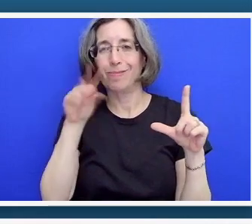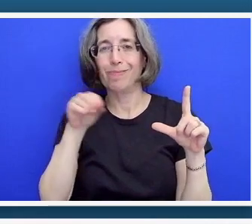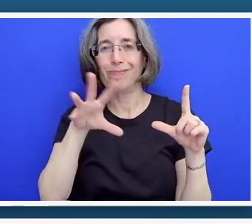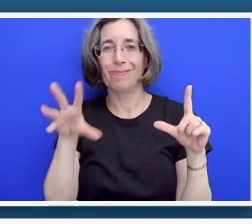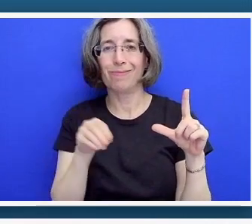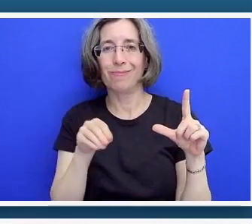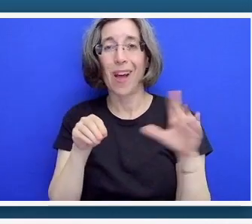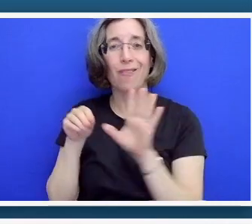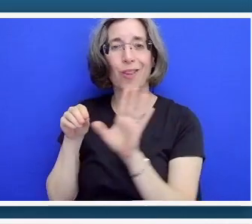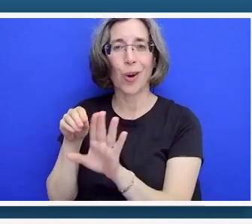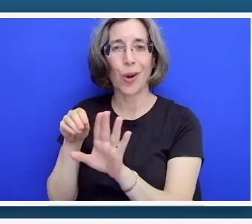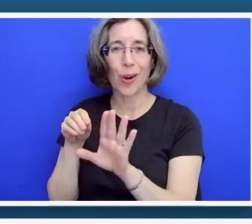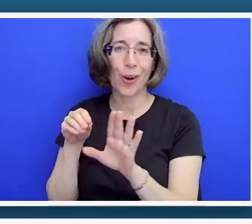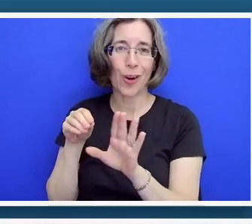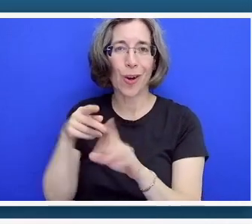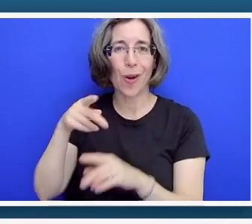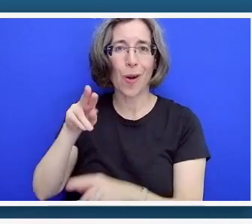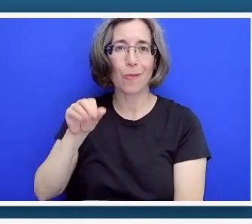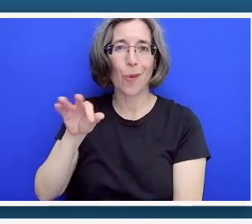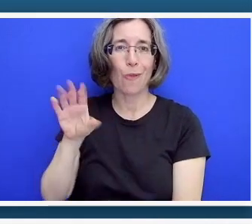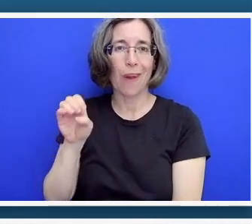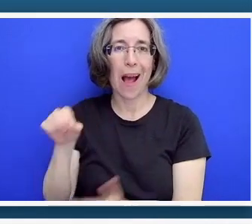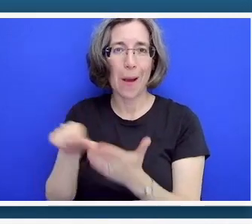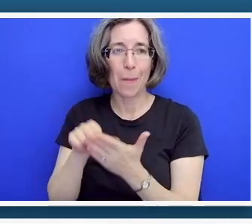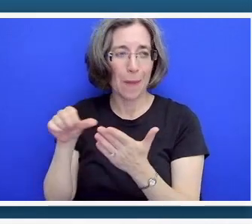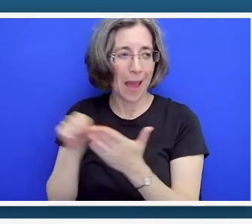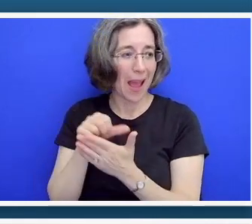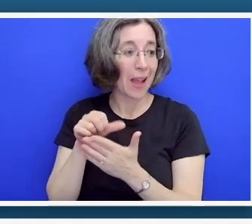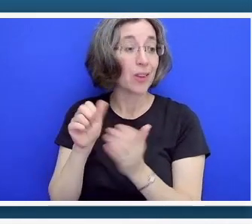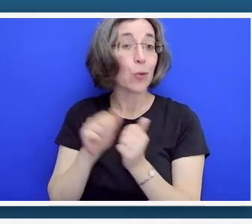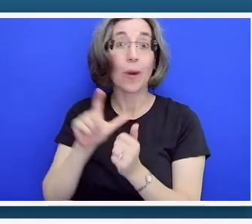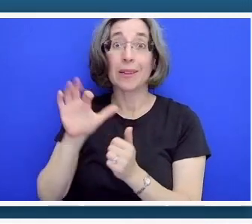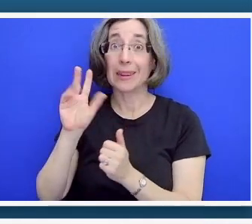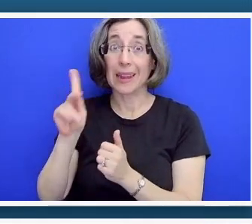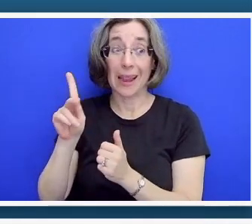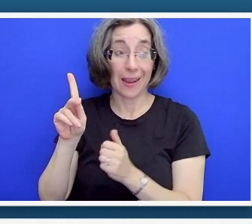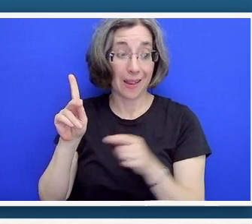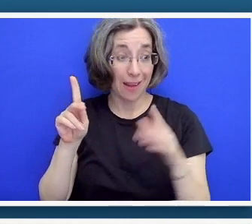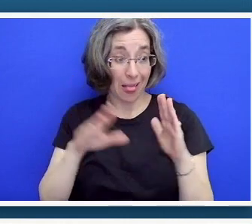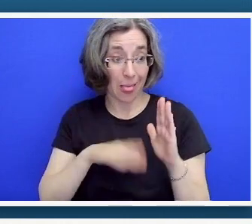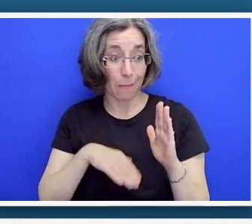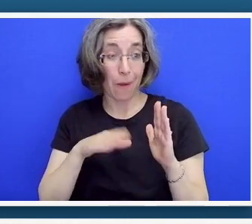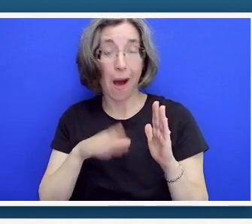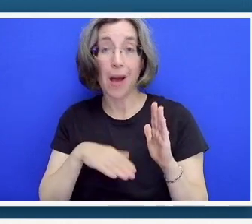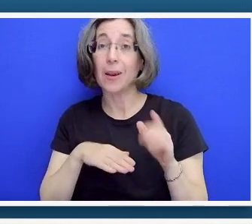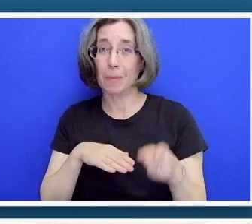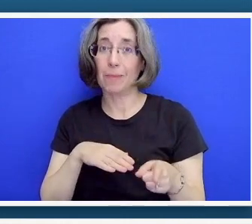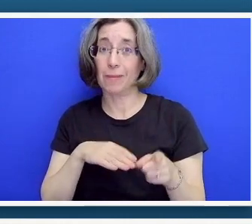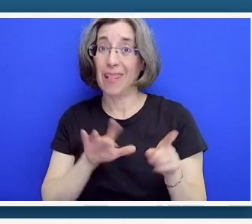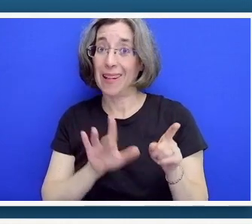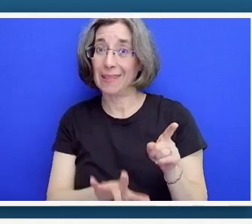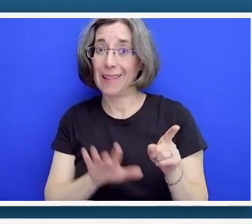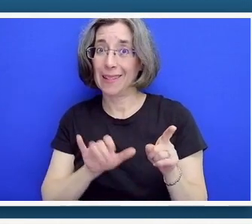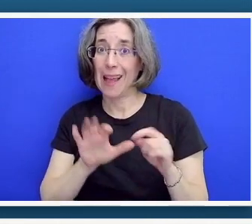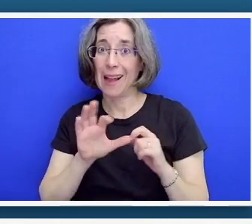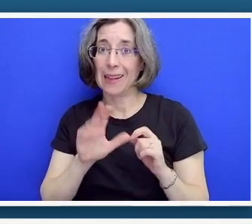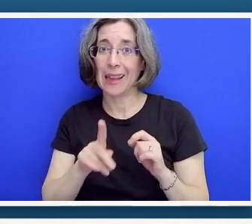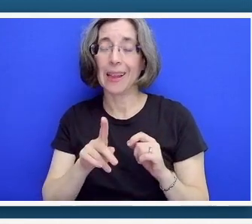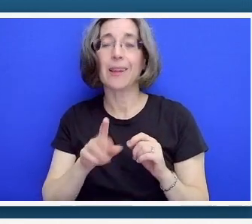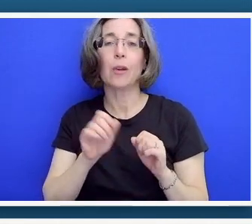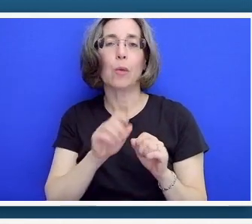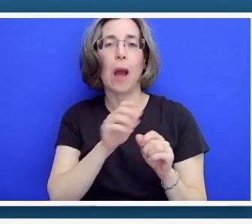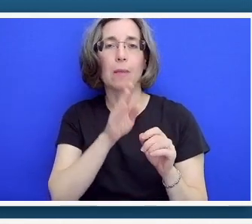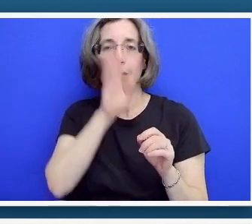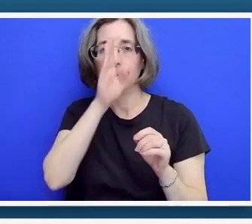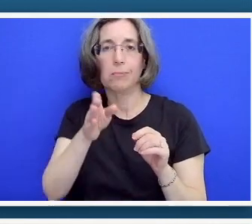follow that link, you can go right to Eve's profile page to see the collections that she shared today and all of the other great learning experiences